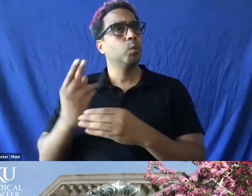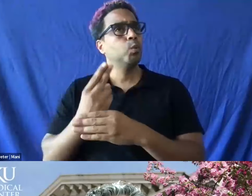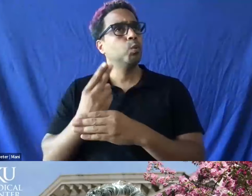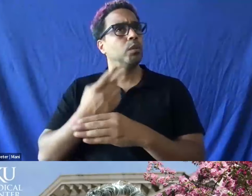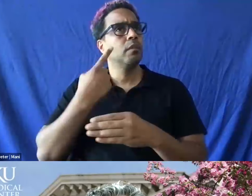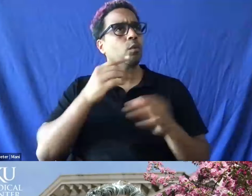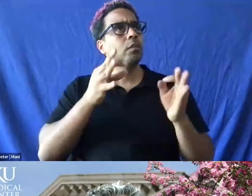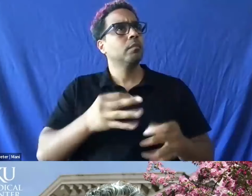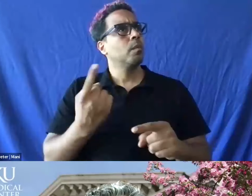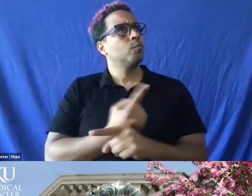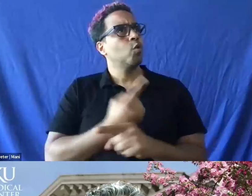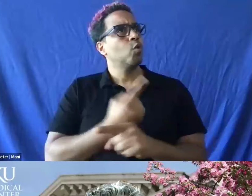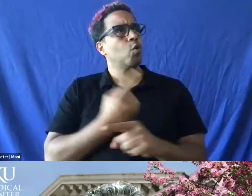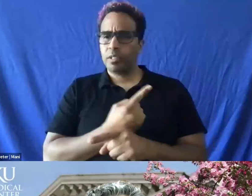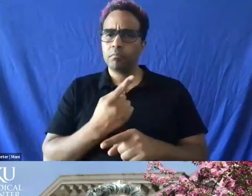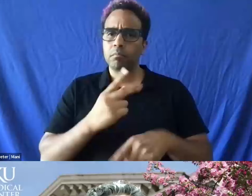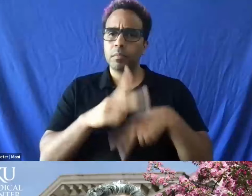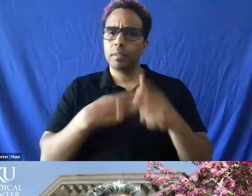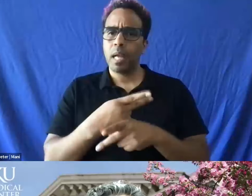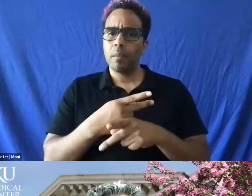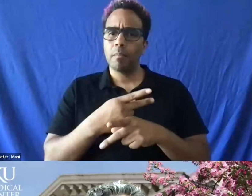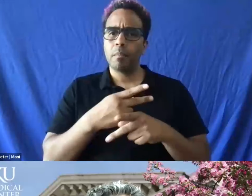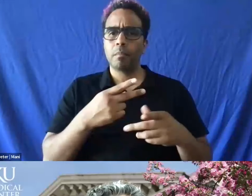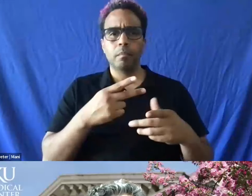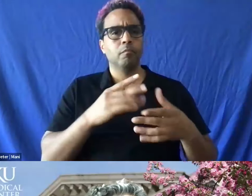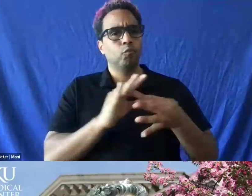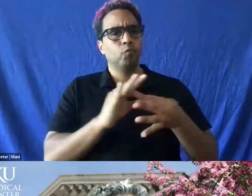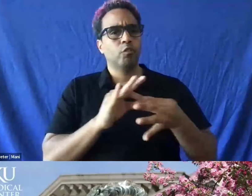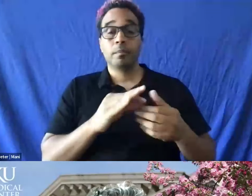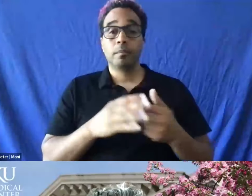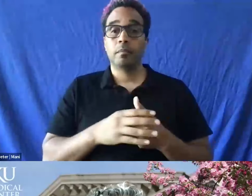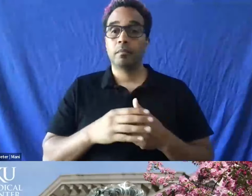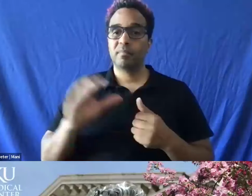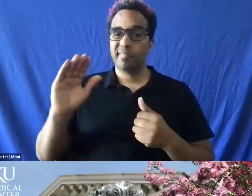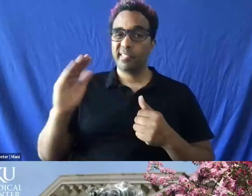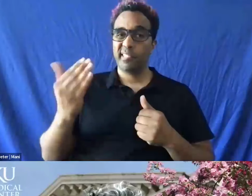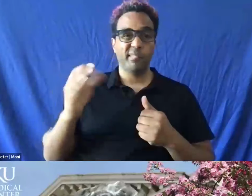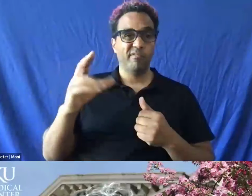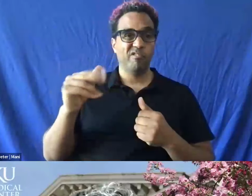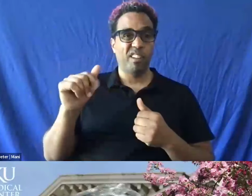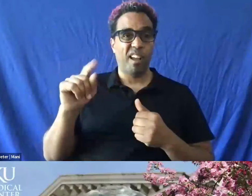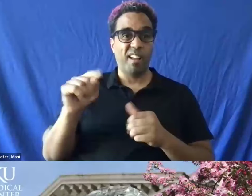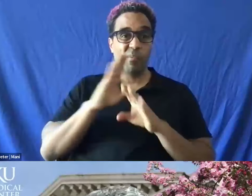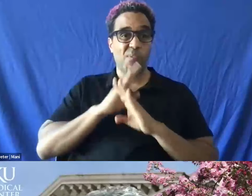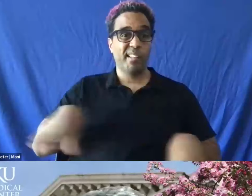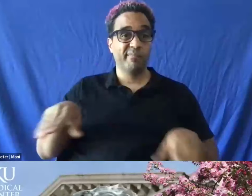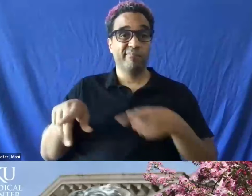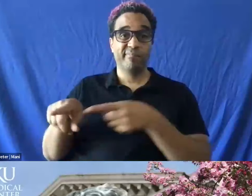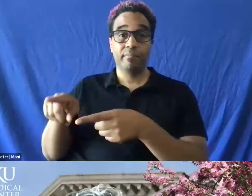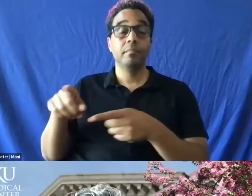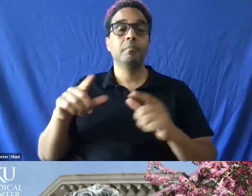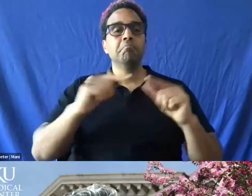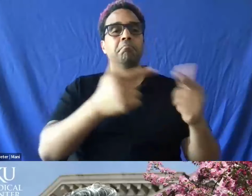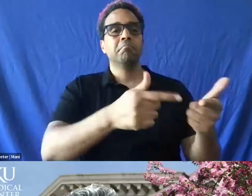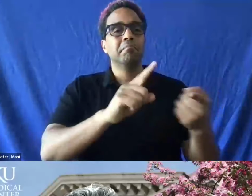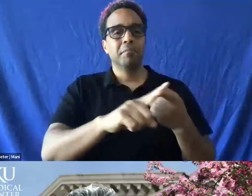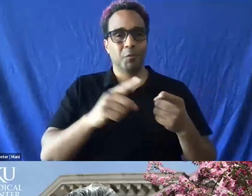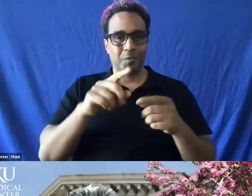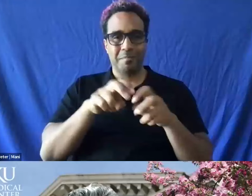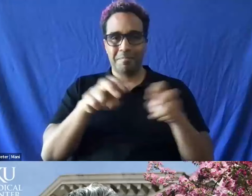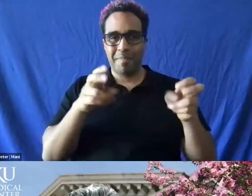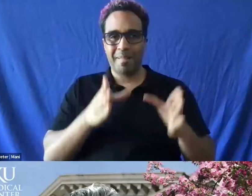So we're not getting a lot of traction in the chat for that, but I'd like to turn it over to panelists because the fundamental